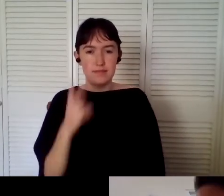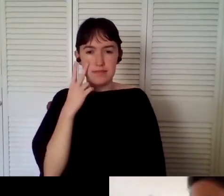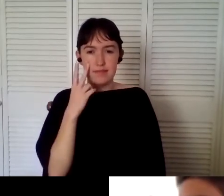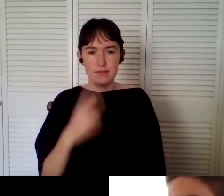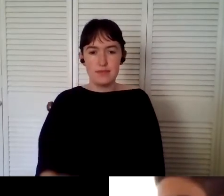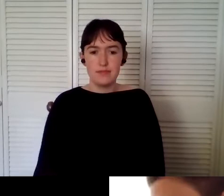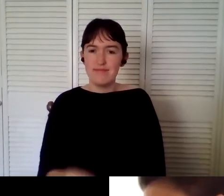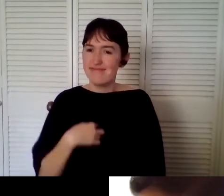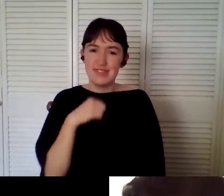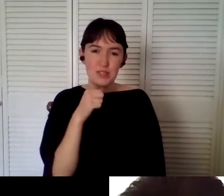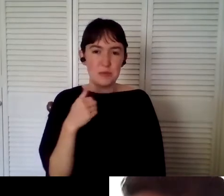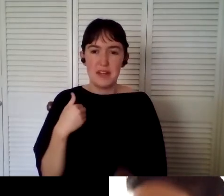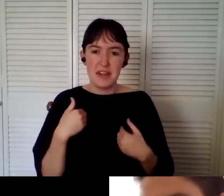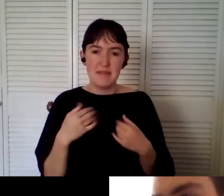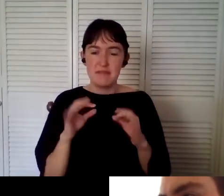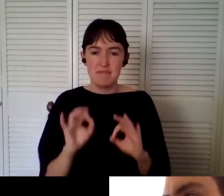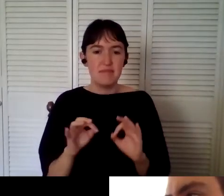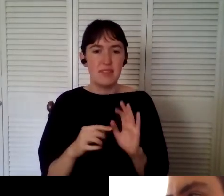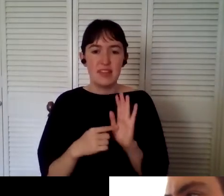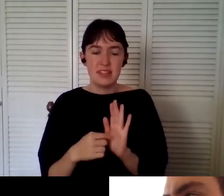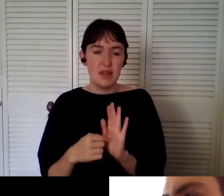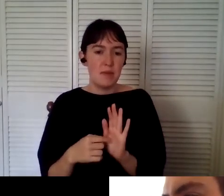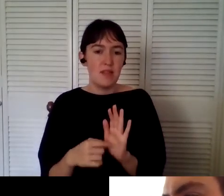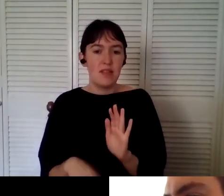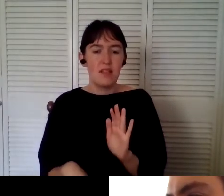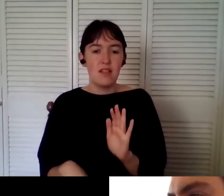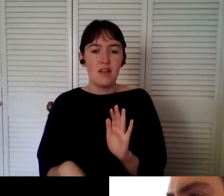no, I do not think I have an example of like a really, really rudimentary